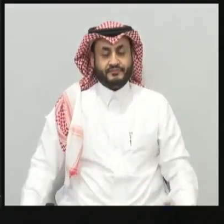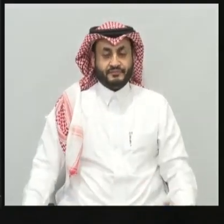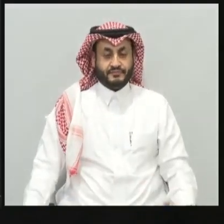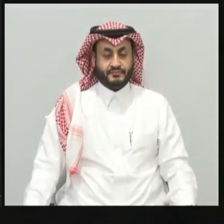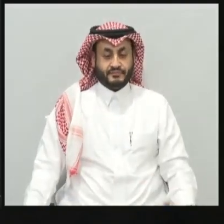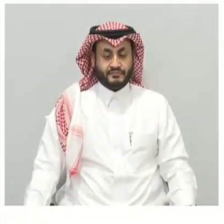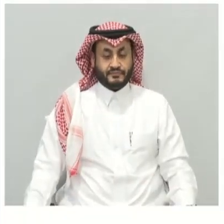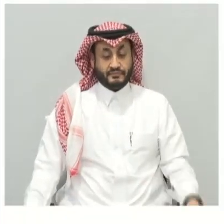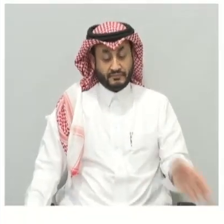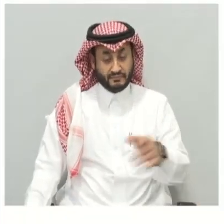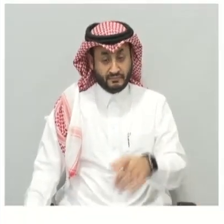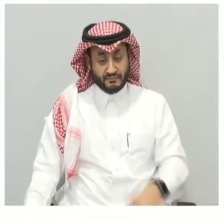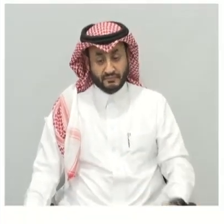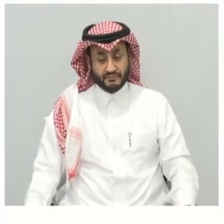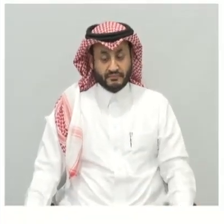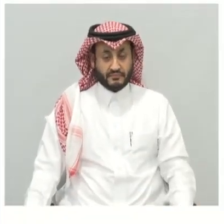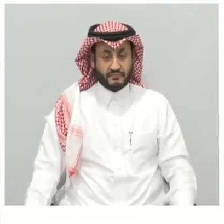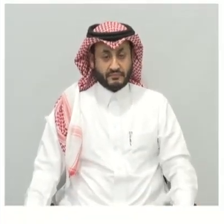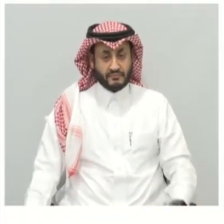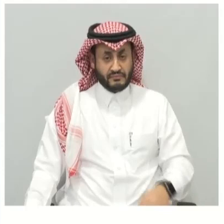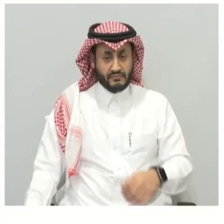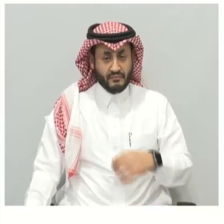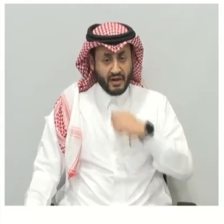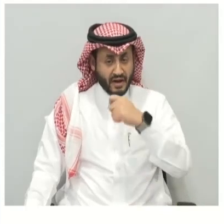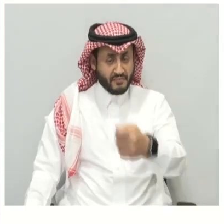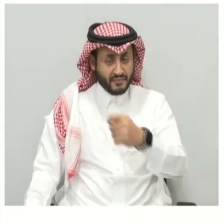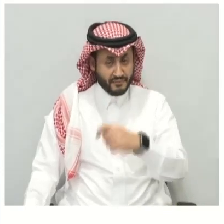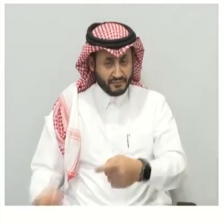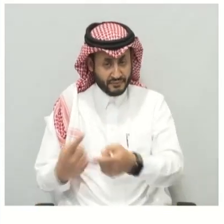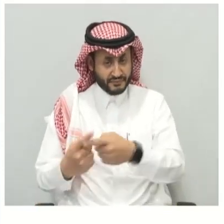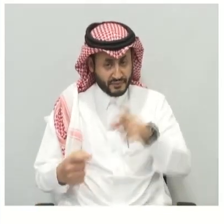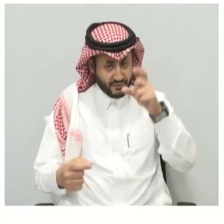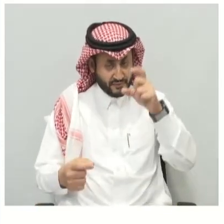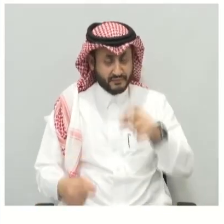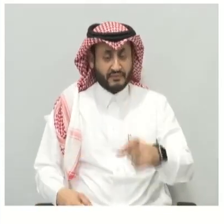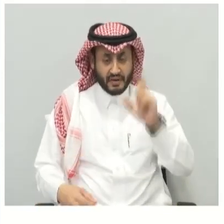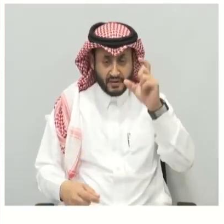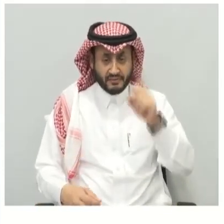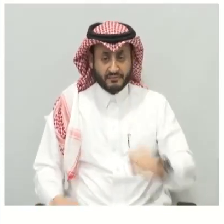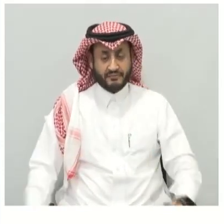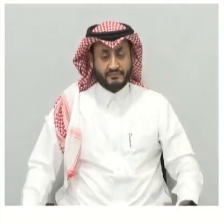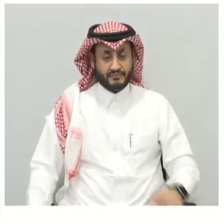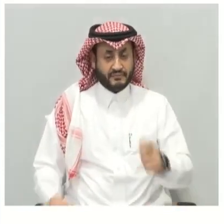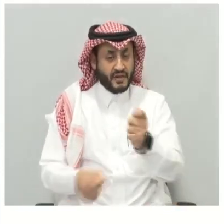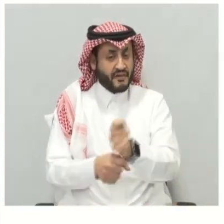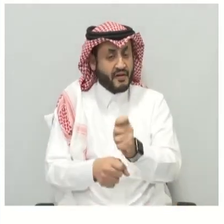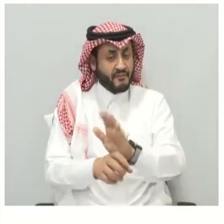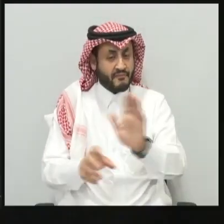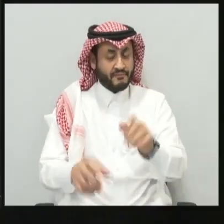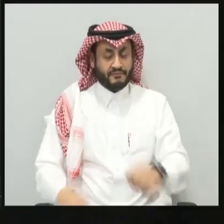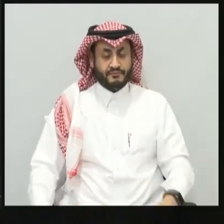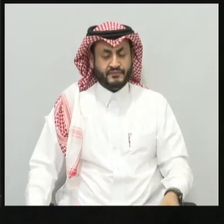player. Let's see the third one, reporter. So the verb is report.